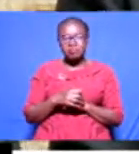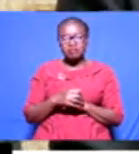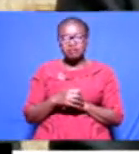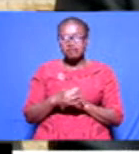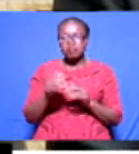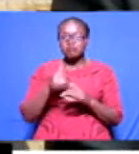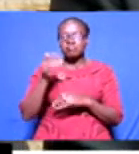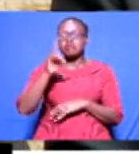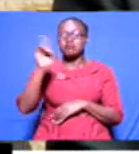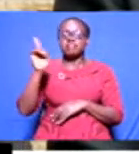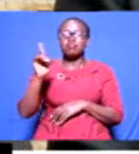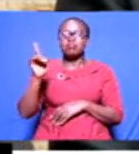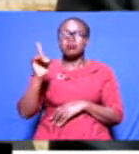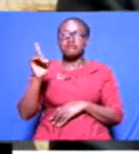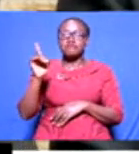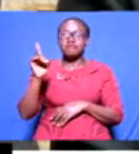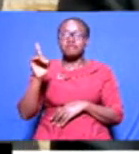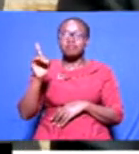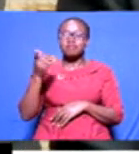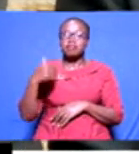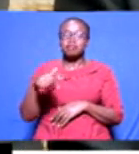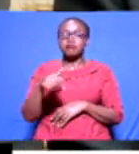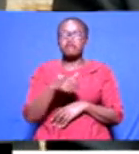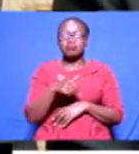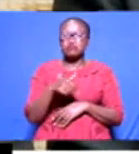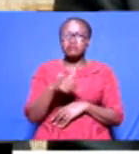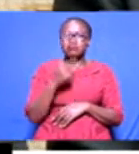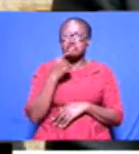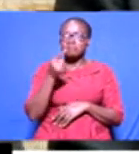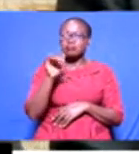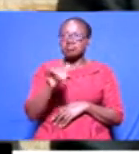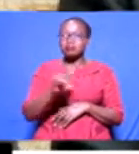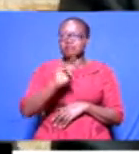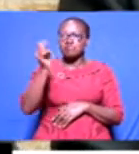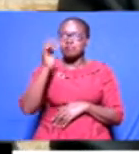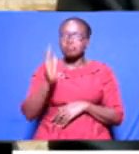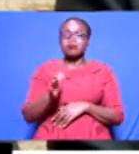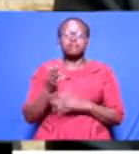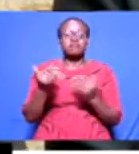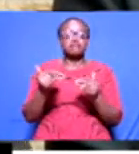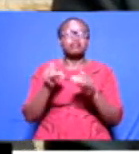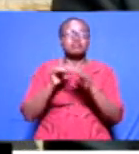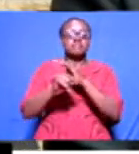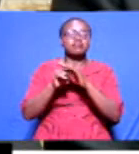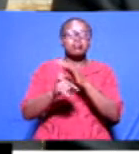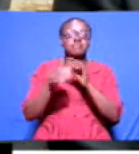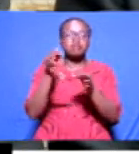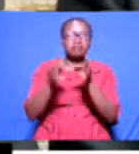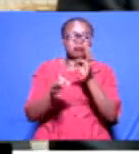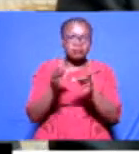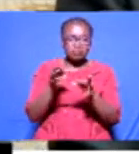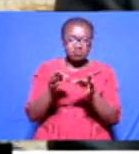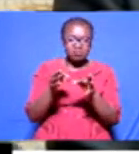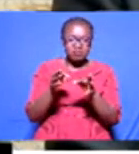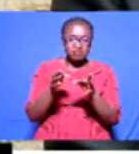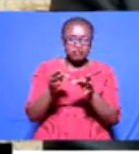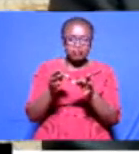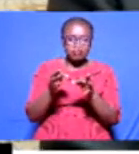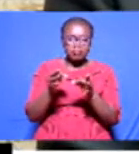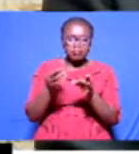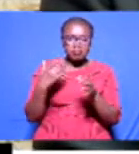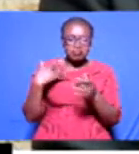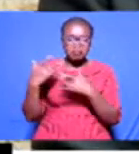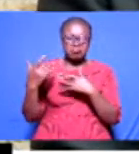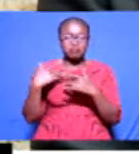Nairobi, we are sure that Kenyans can now access justice regarding political